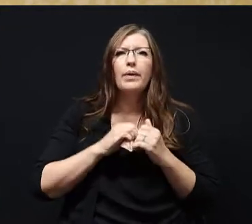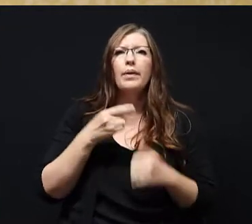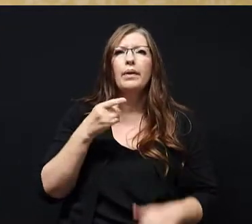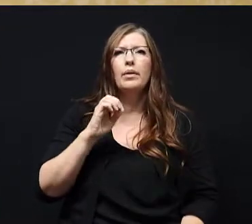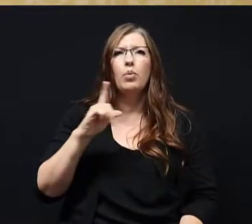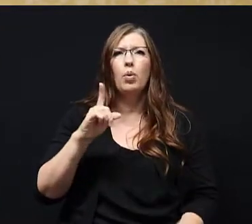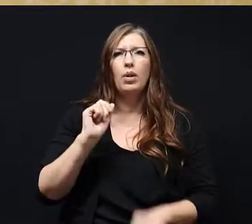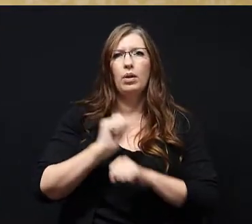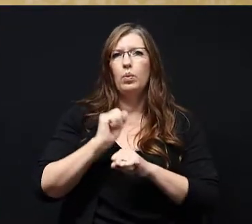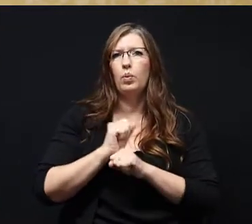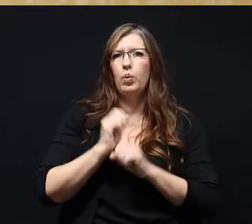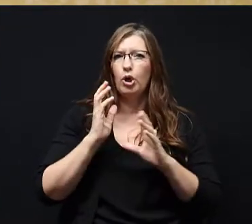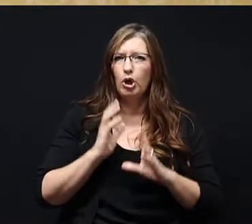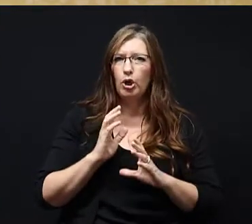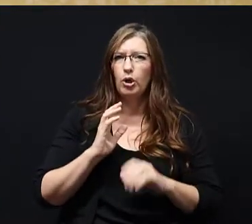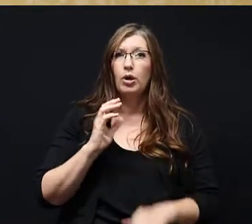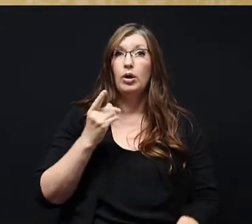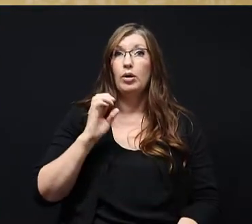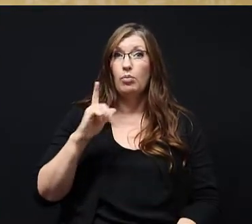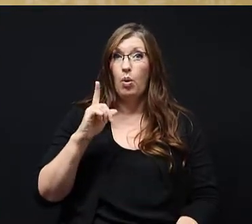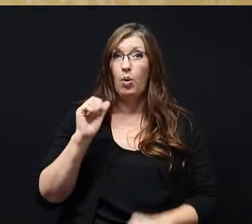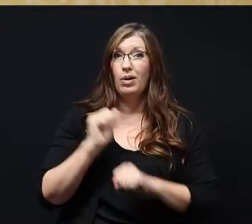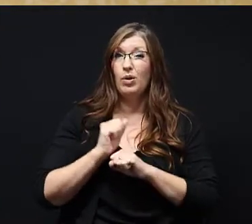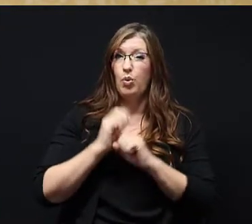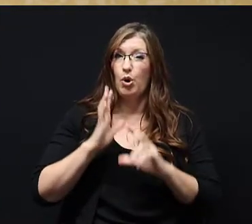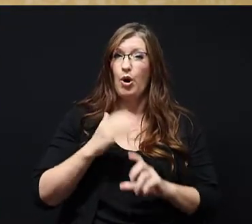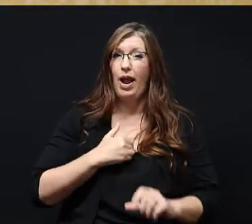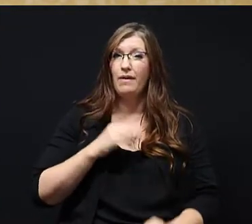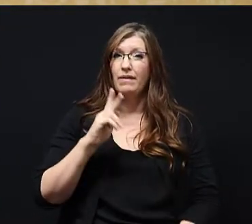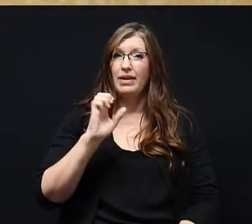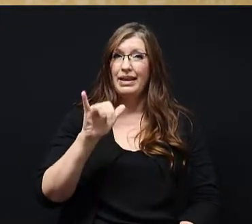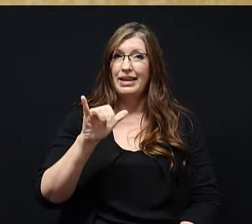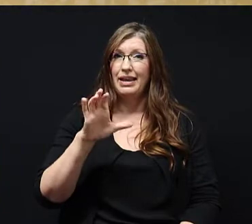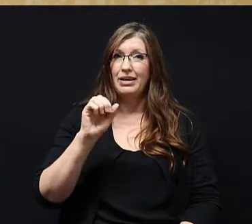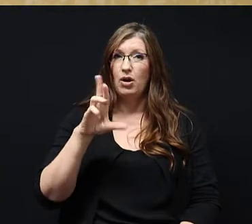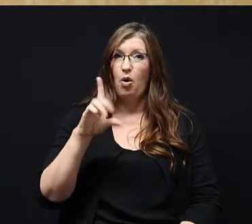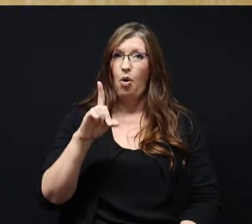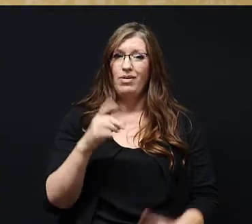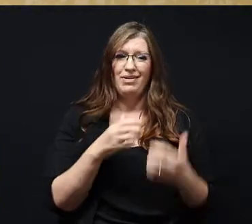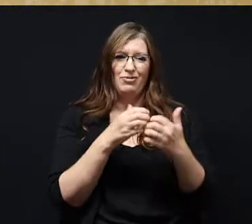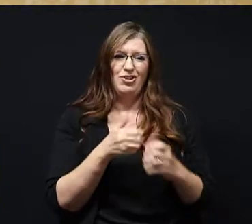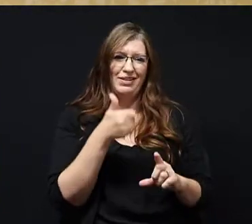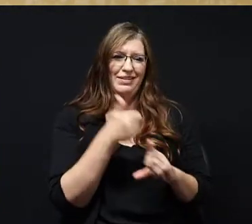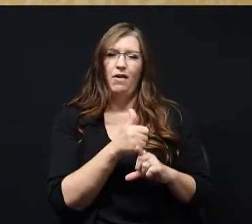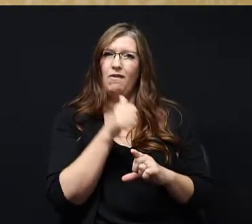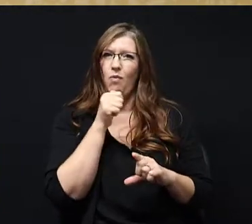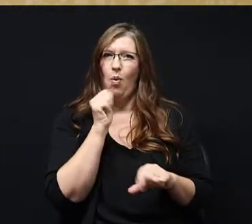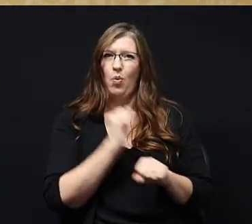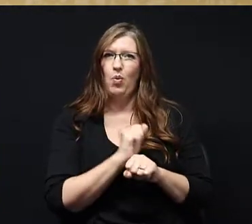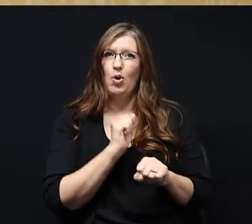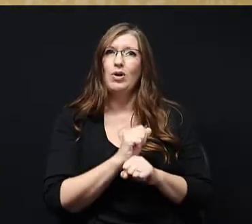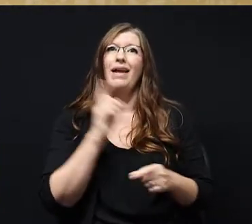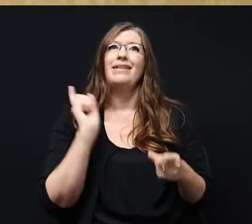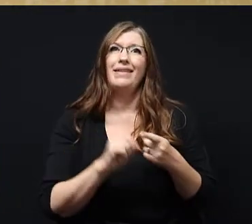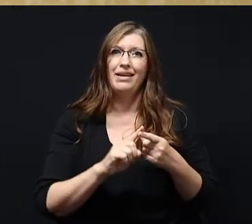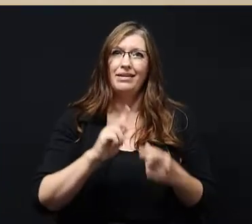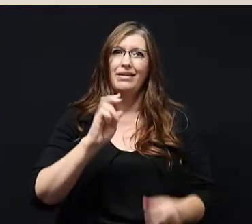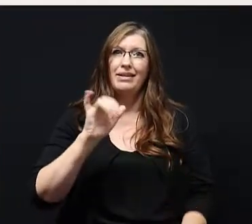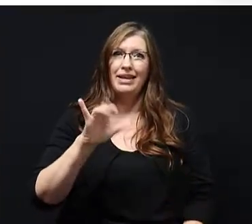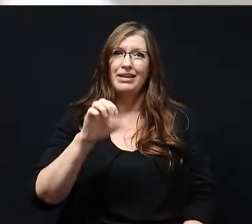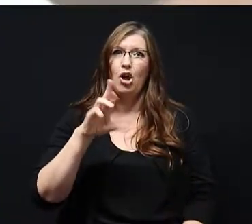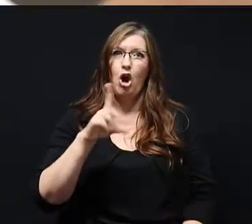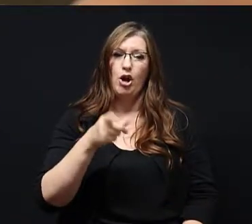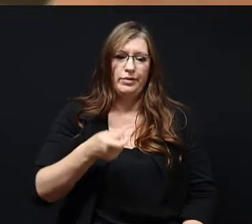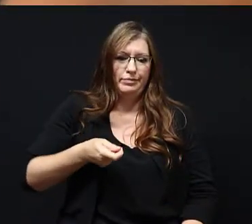with our poll workers, and our poll workers will take one of these key cards. Now, the machine doesn't work without one of these key cards, and what we do is we insert it right